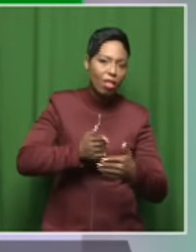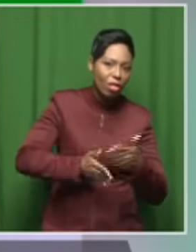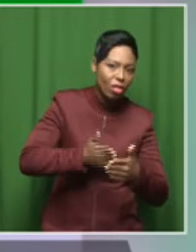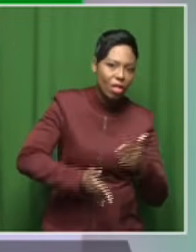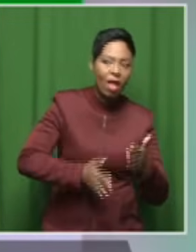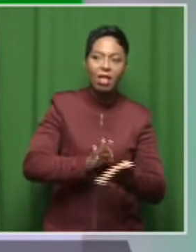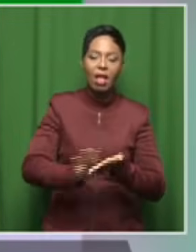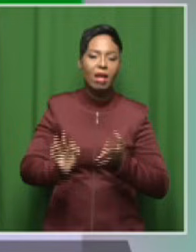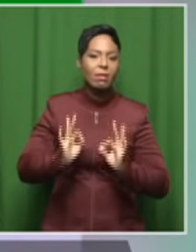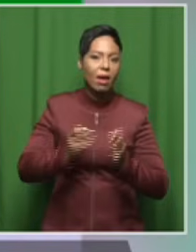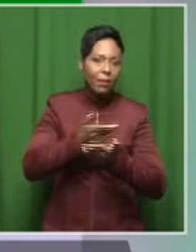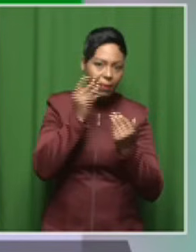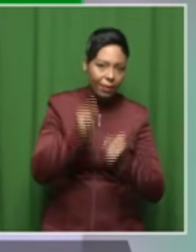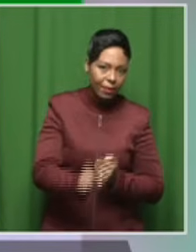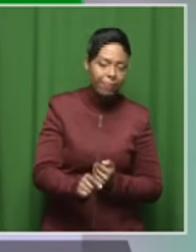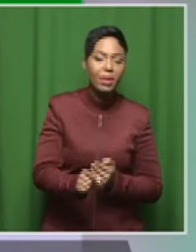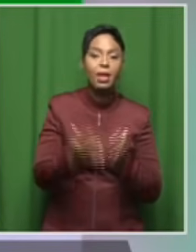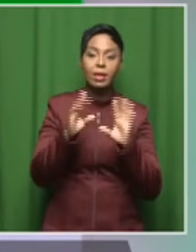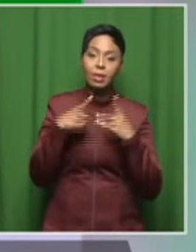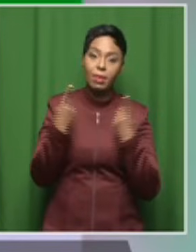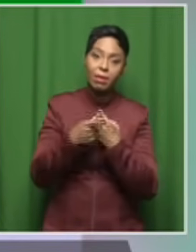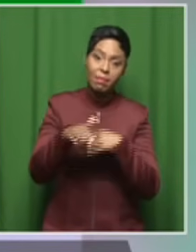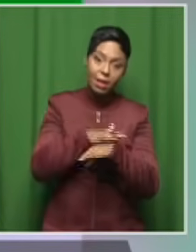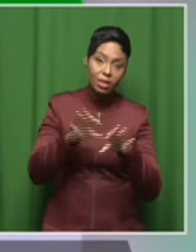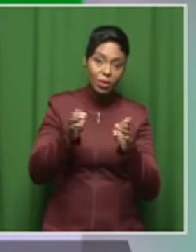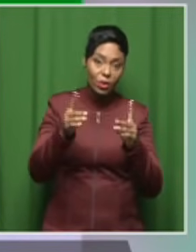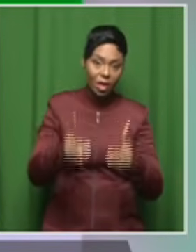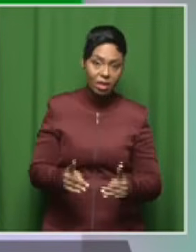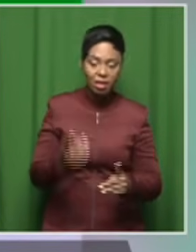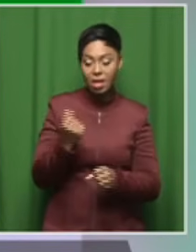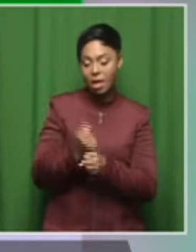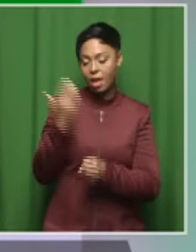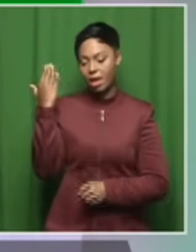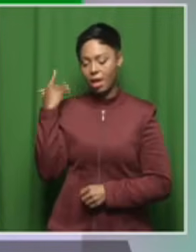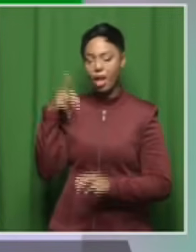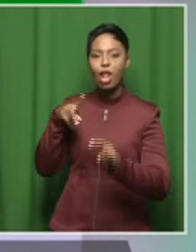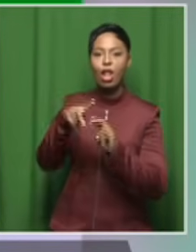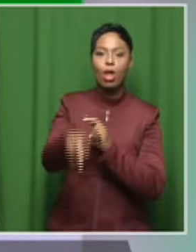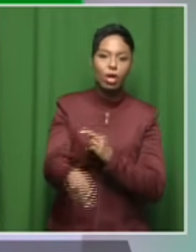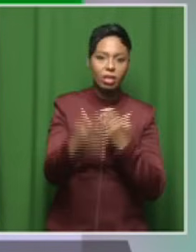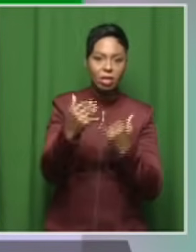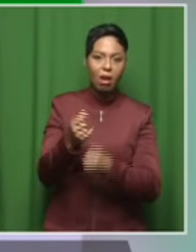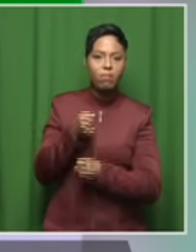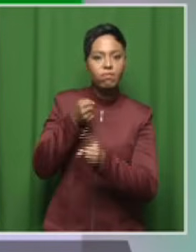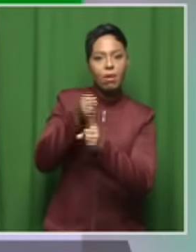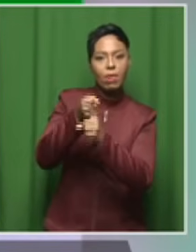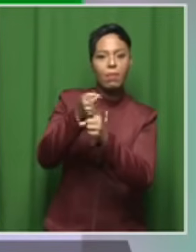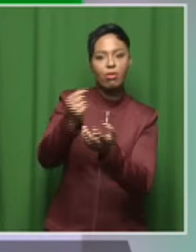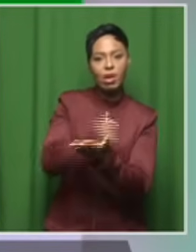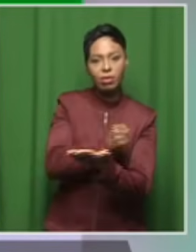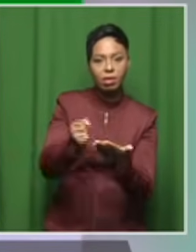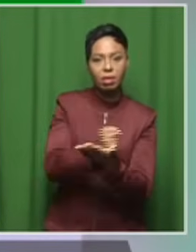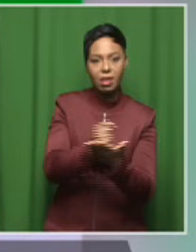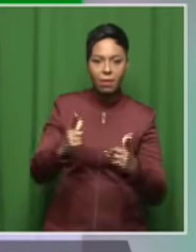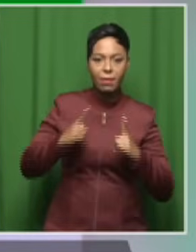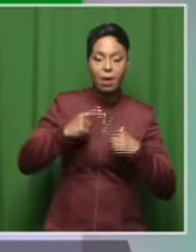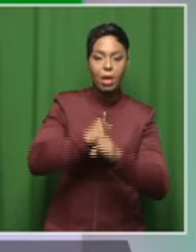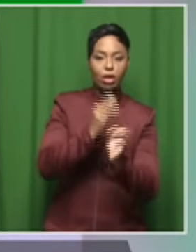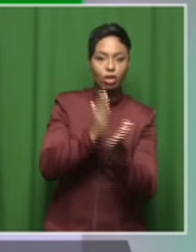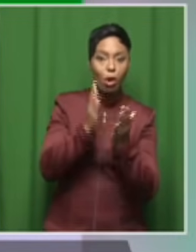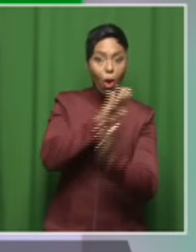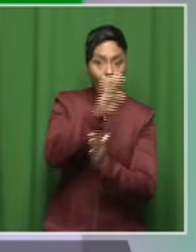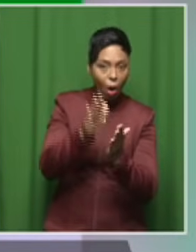the Department of Basic Education last year launched a mass registration drive to ensure that these centres have the